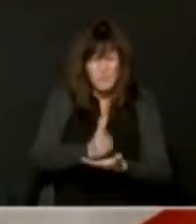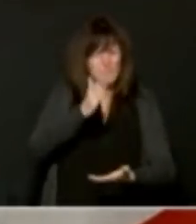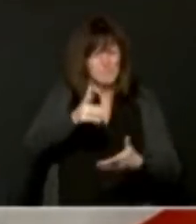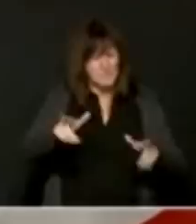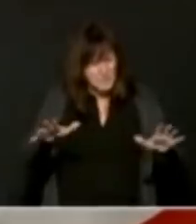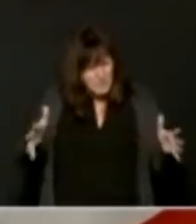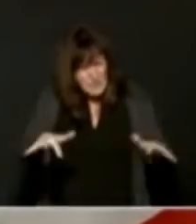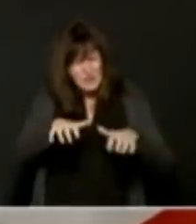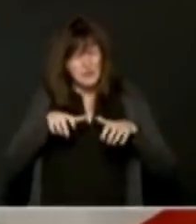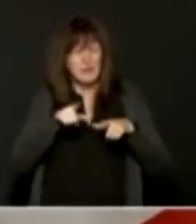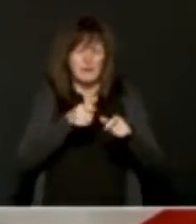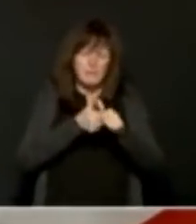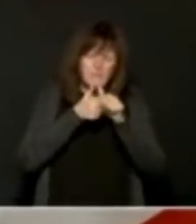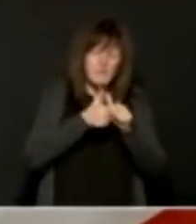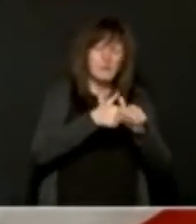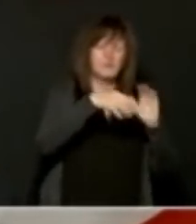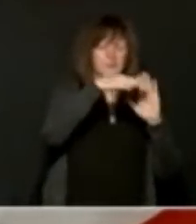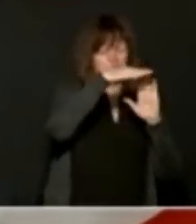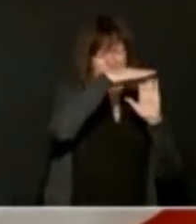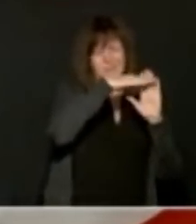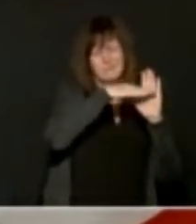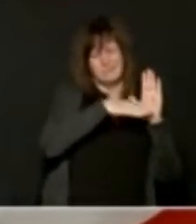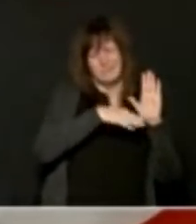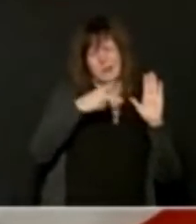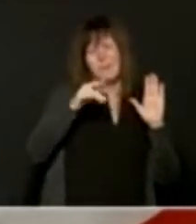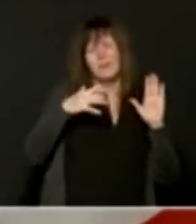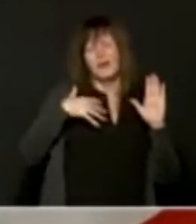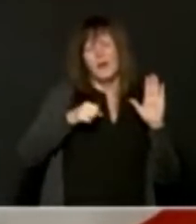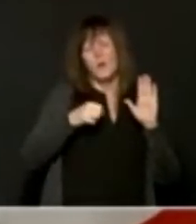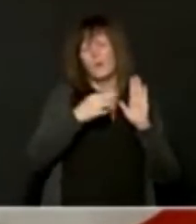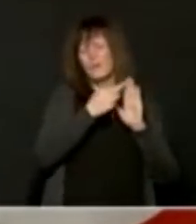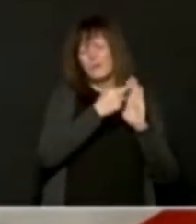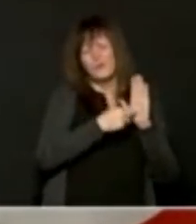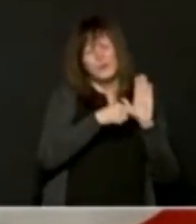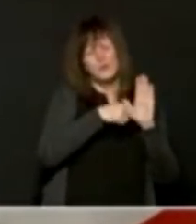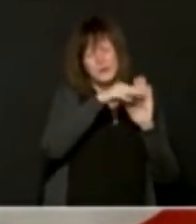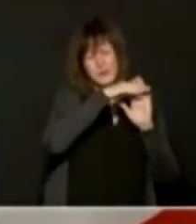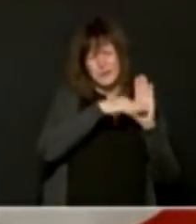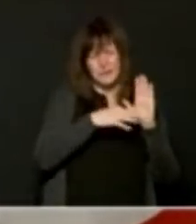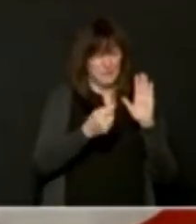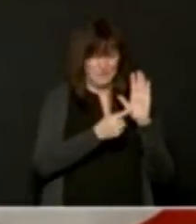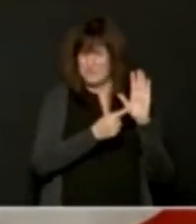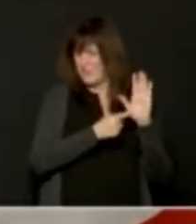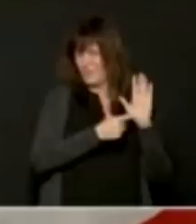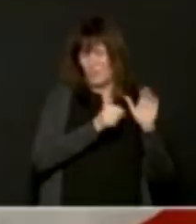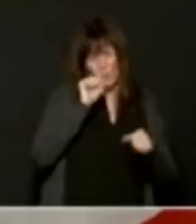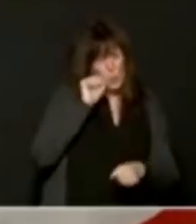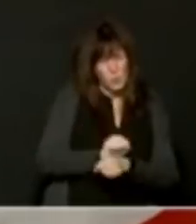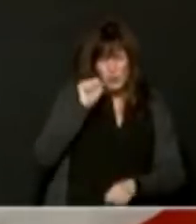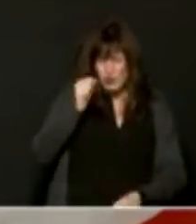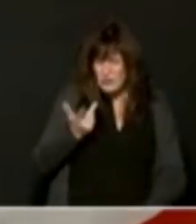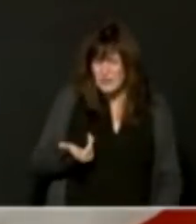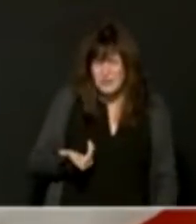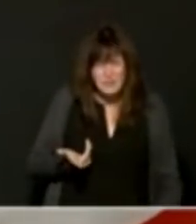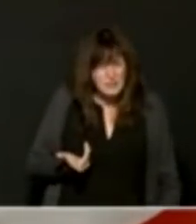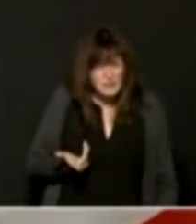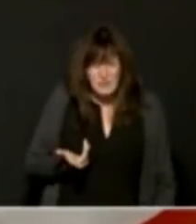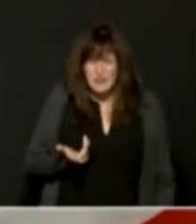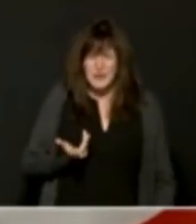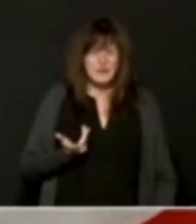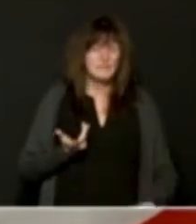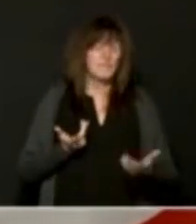to those public health measures that we know work. So yes, this means that if you don't live with your